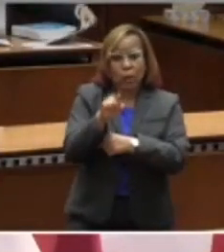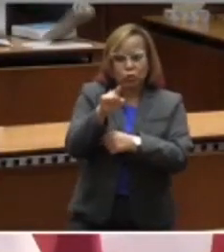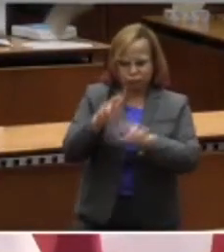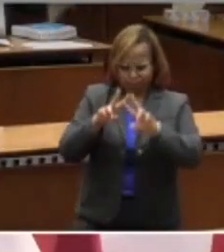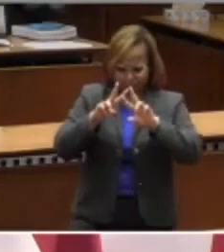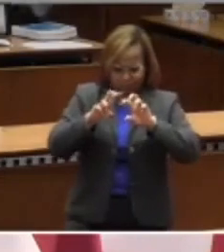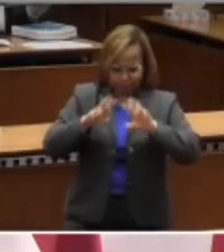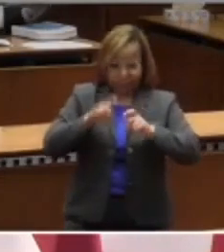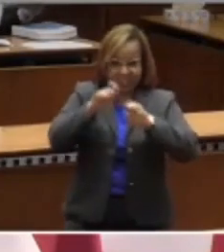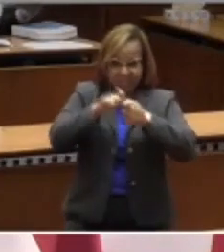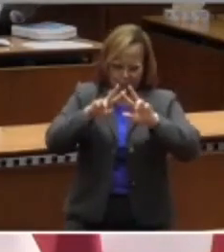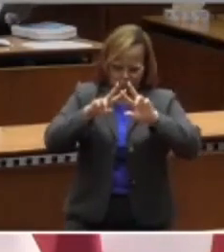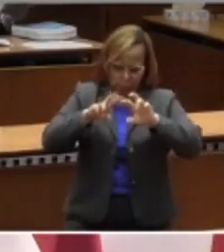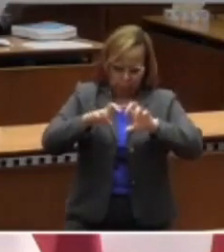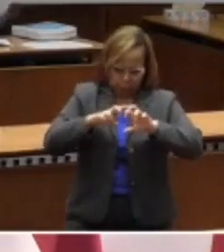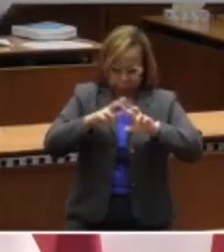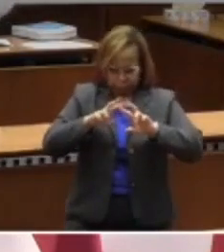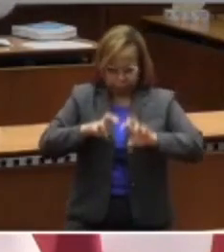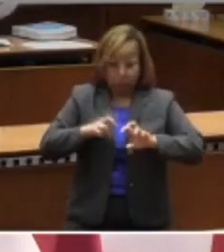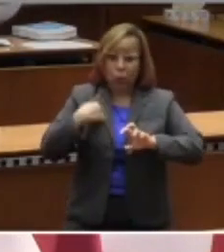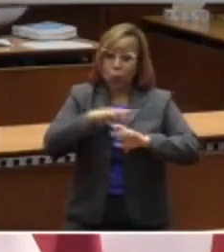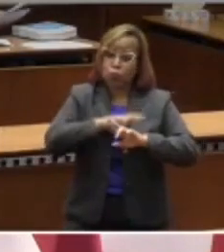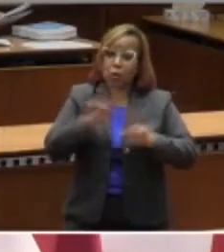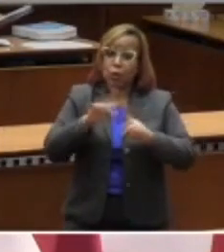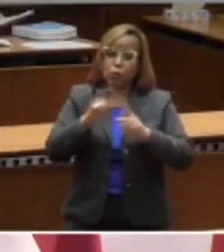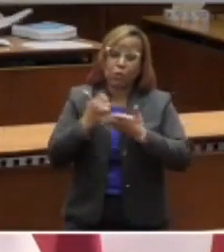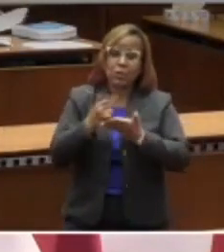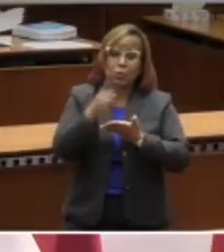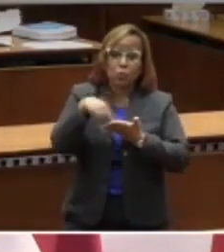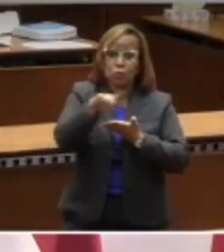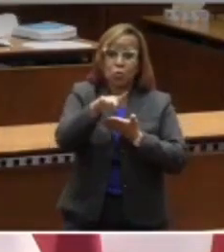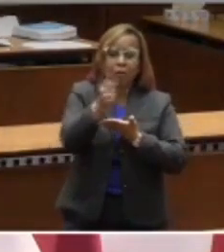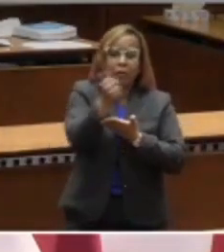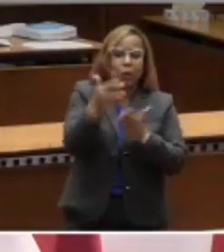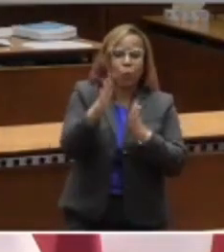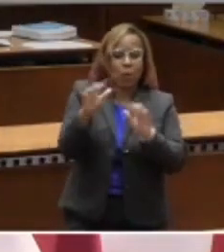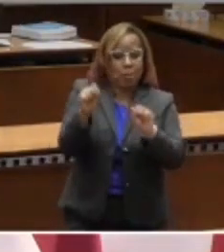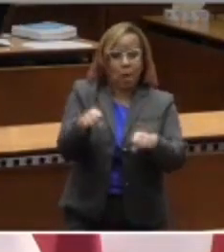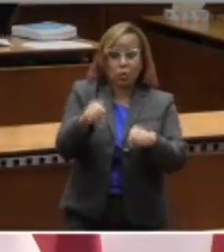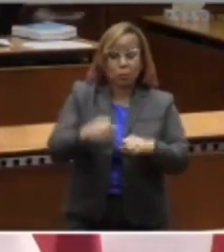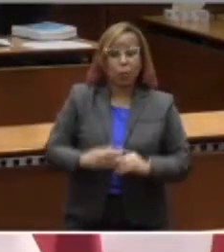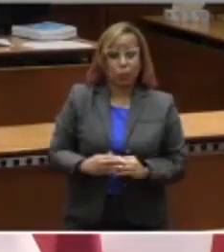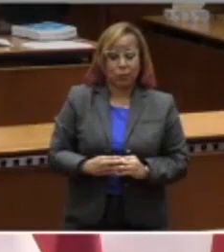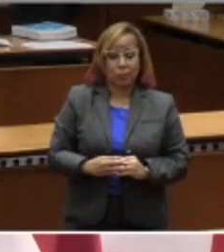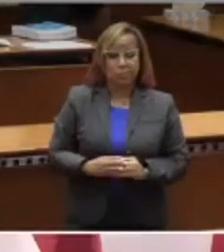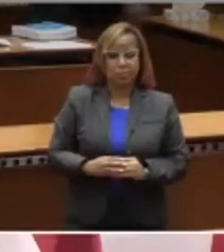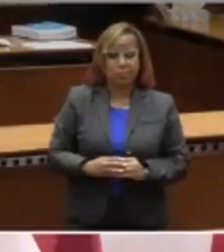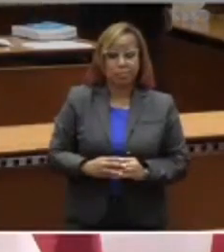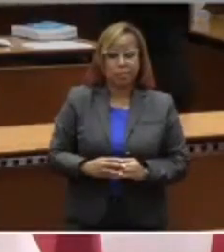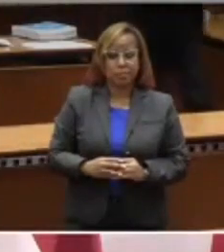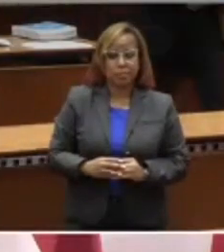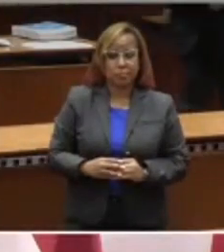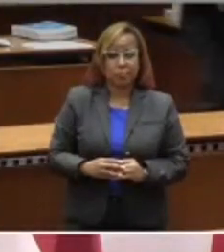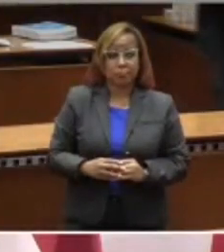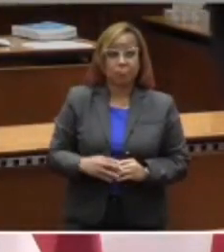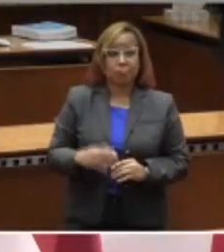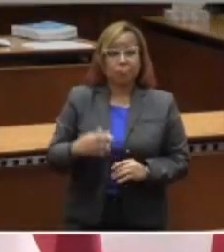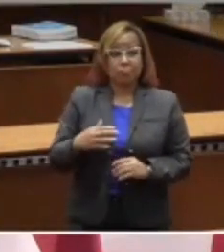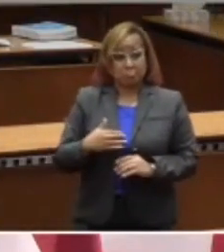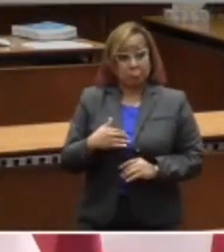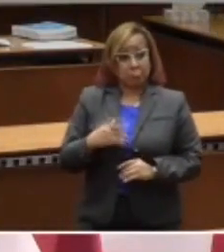dig into the details, and we stand ready to assist you in any way possible. I do